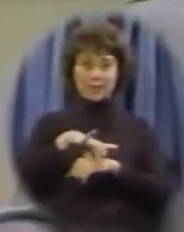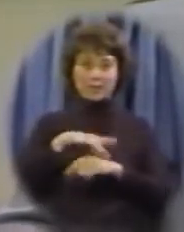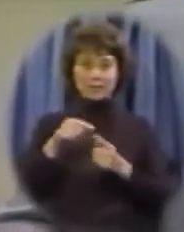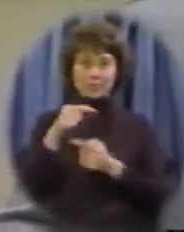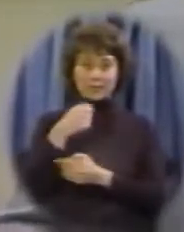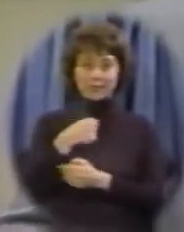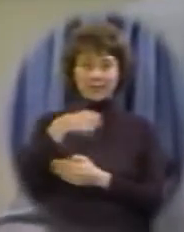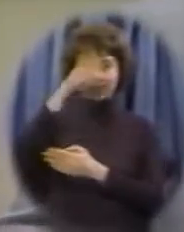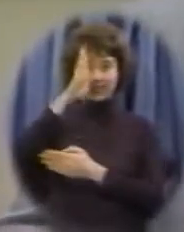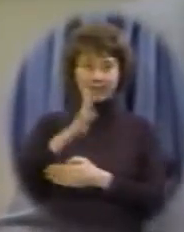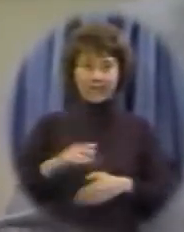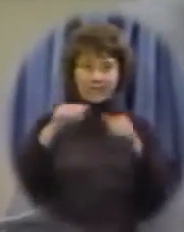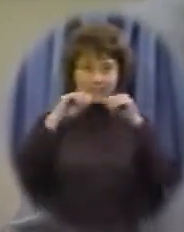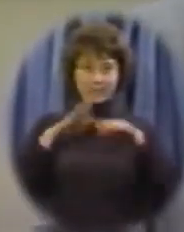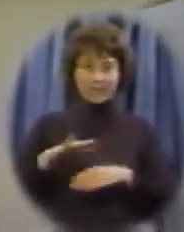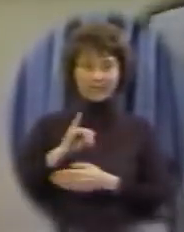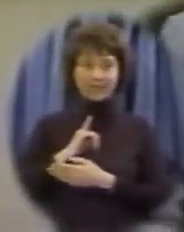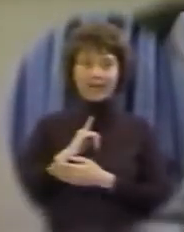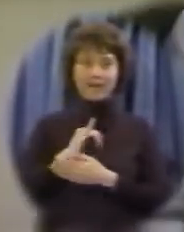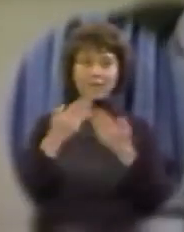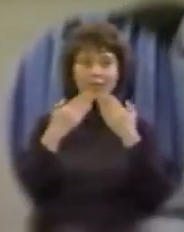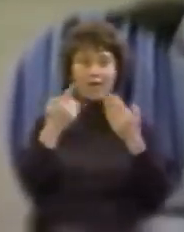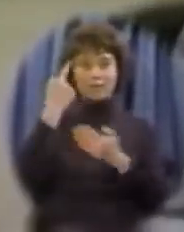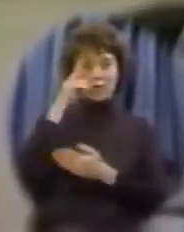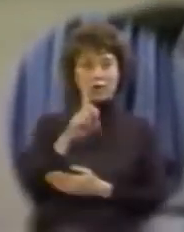it. I appreciate Dr. Falwell.